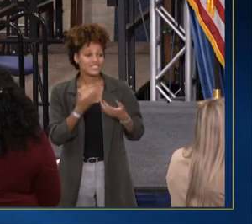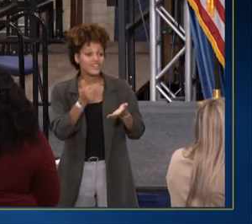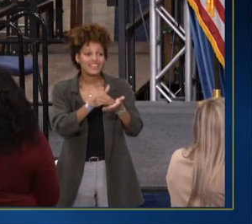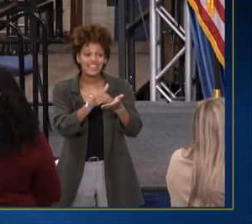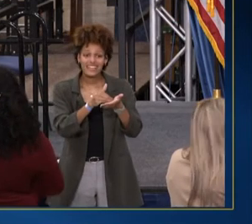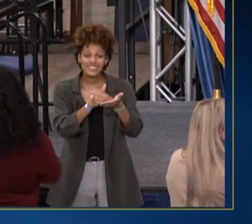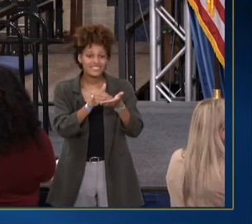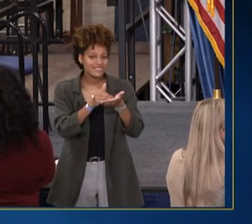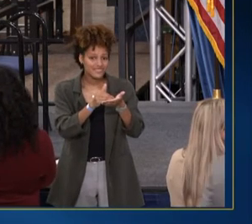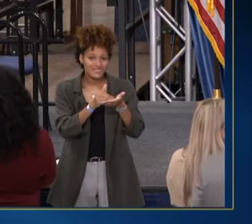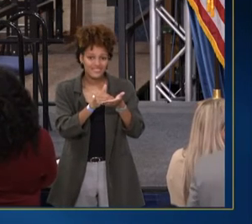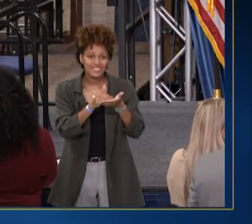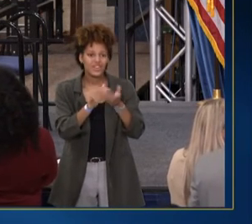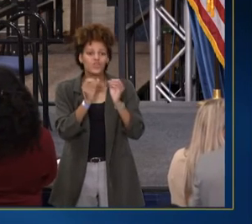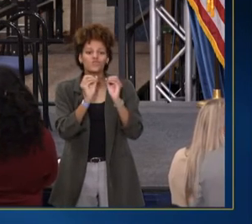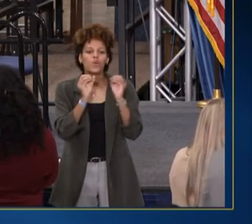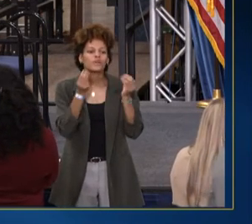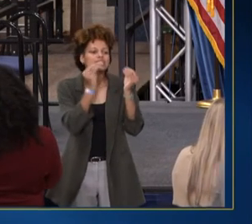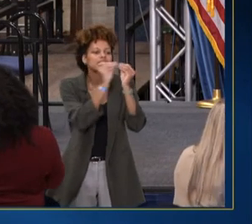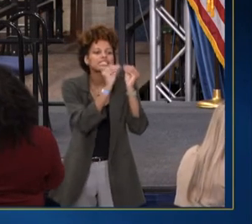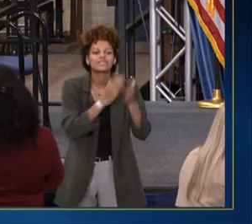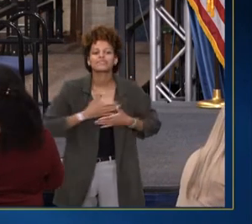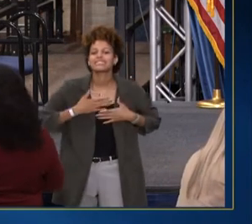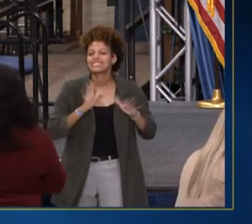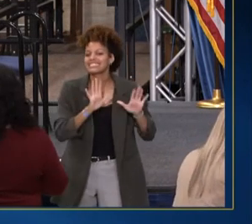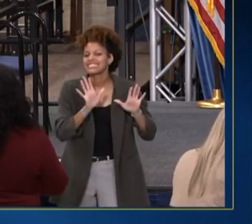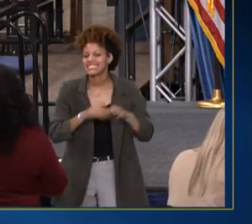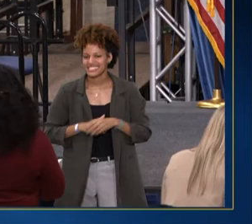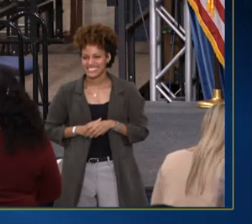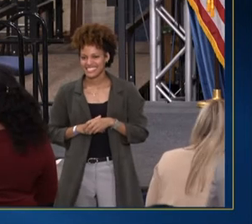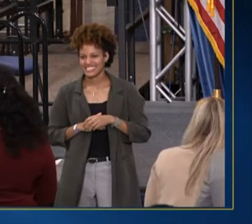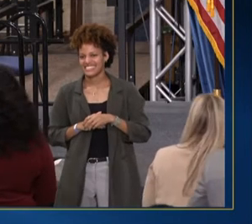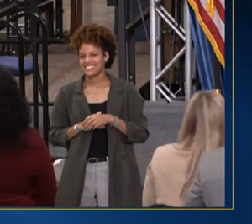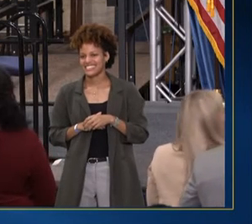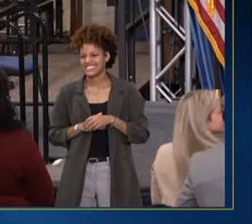Again. No kissing, please. Come on.